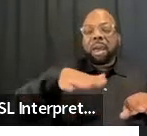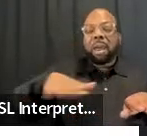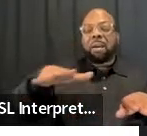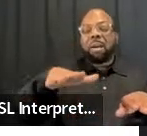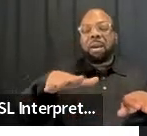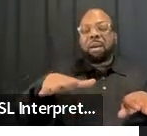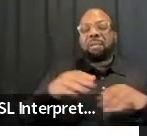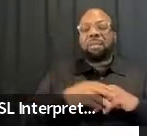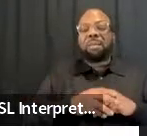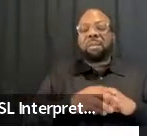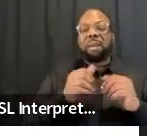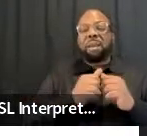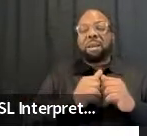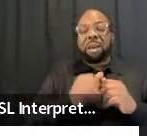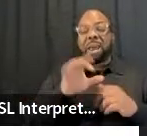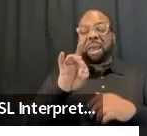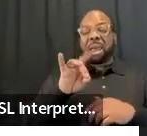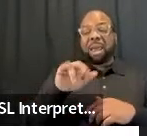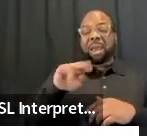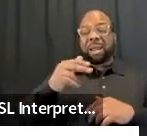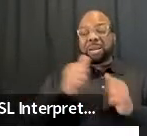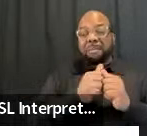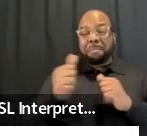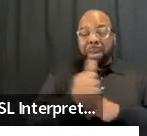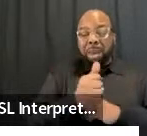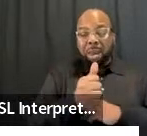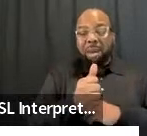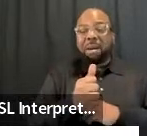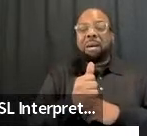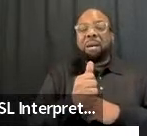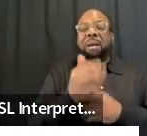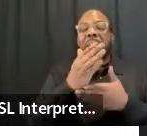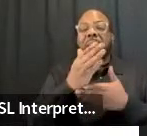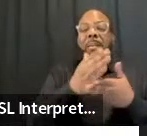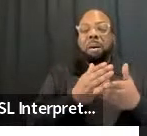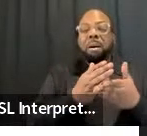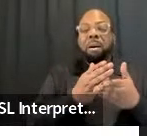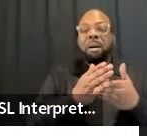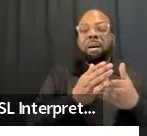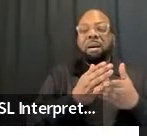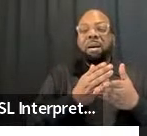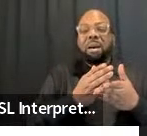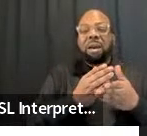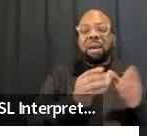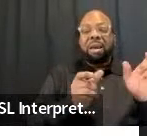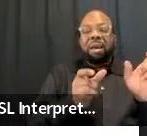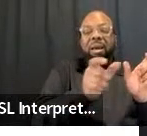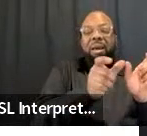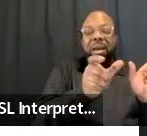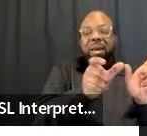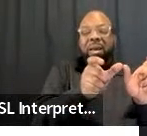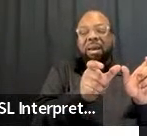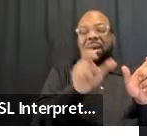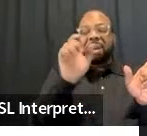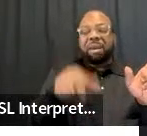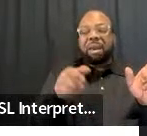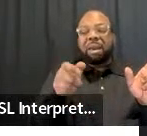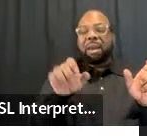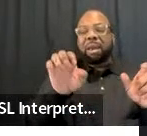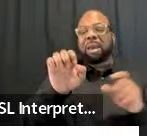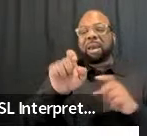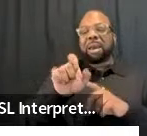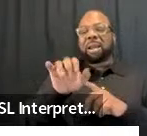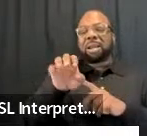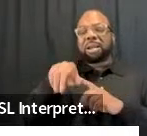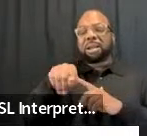However, beyond that 8-inch mark, the portion of the wall beyond 8 inches can be exempted, depending on your wall thickness,